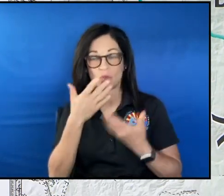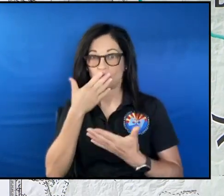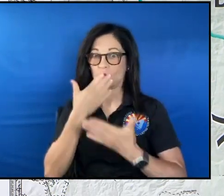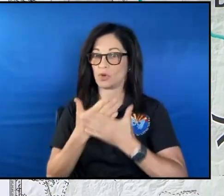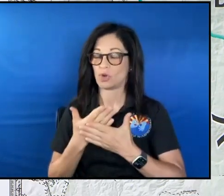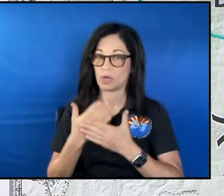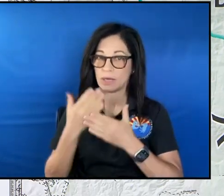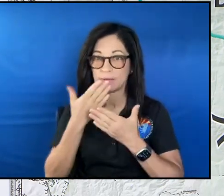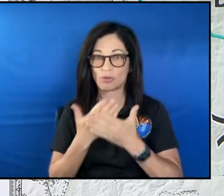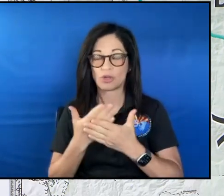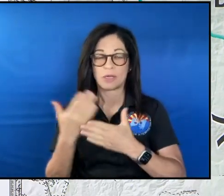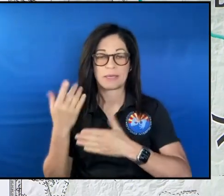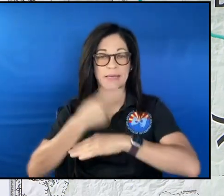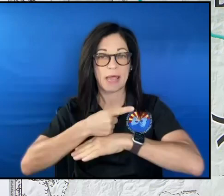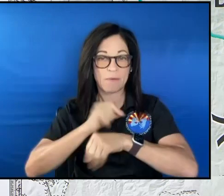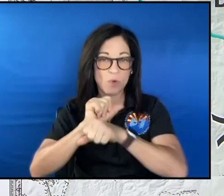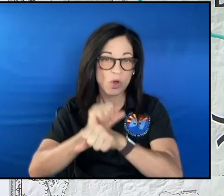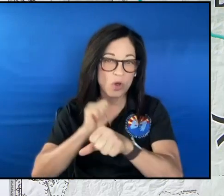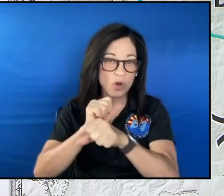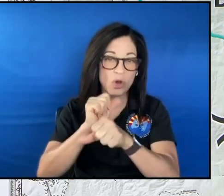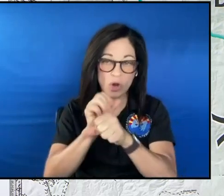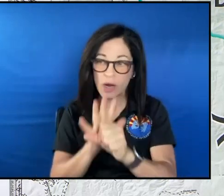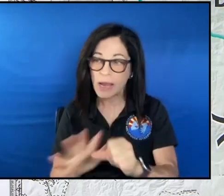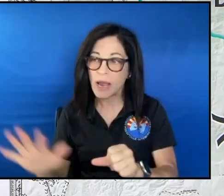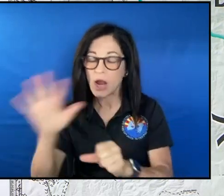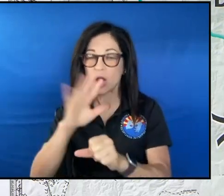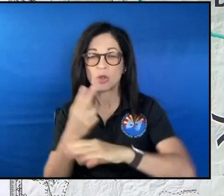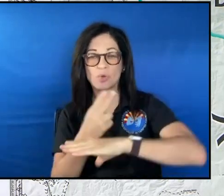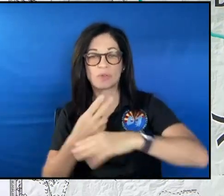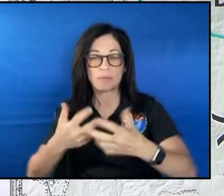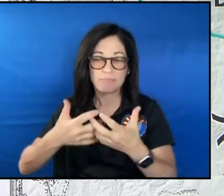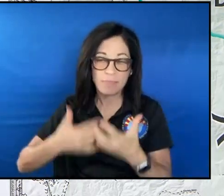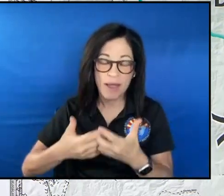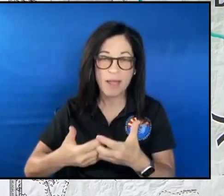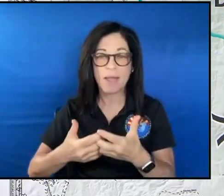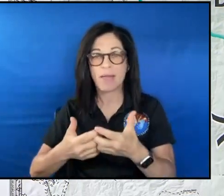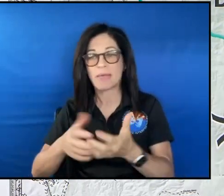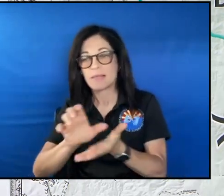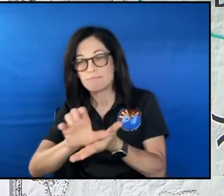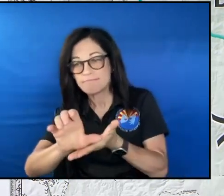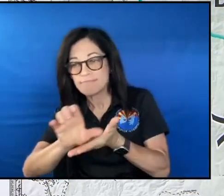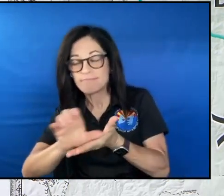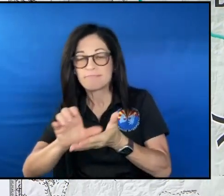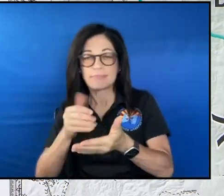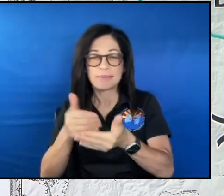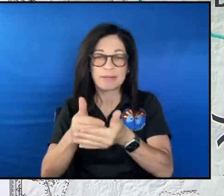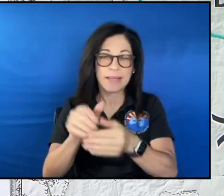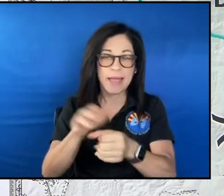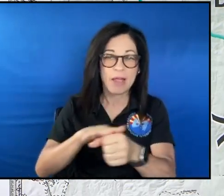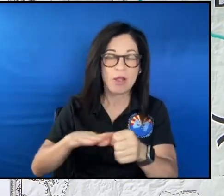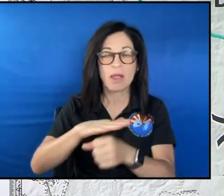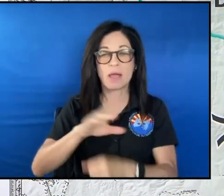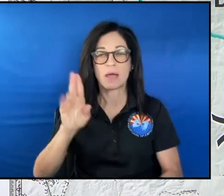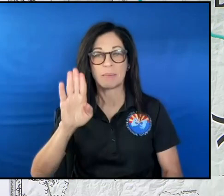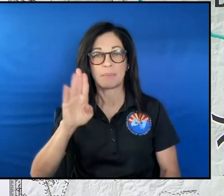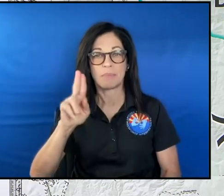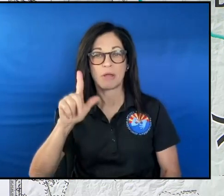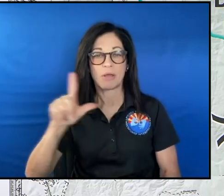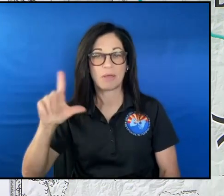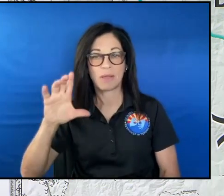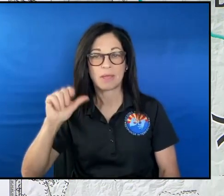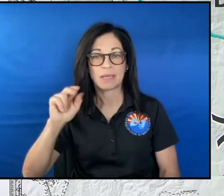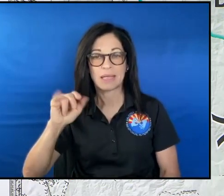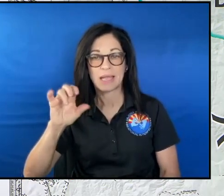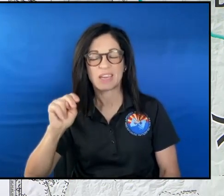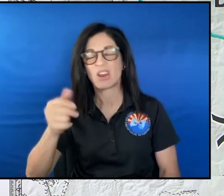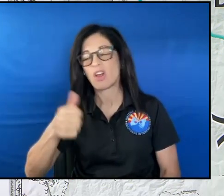far as doing some good work, mechanical work with heavy equipment along Bull Canyon and several other lines within the